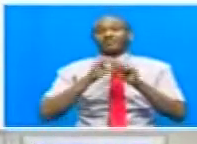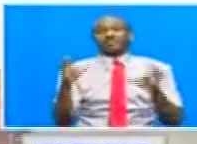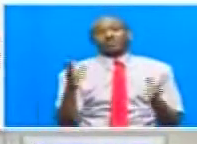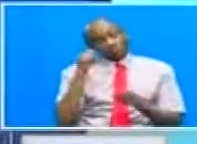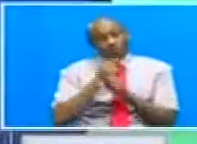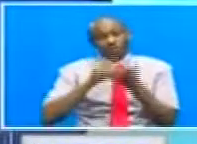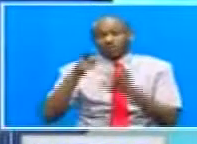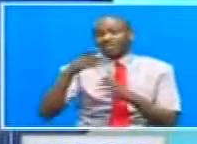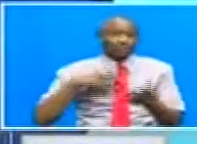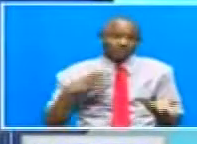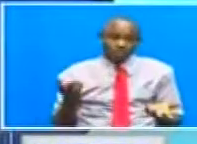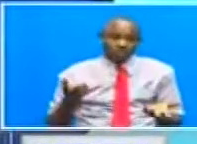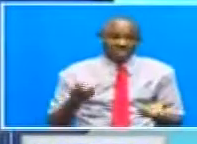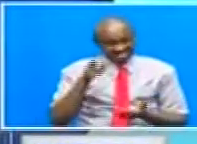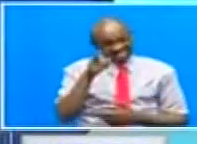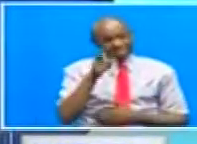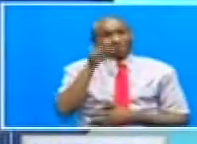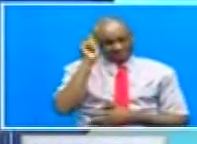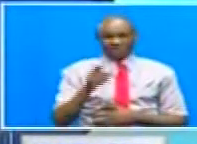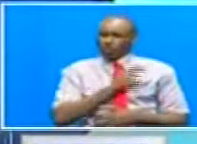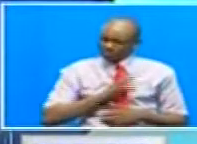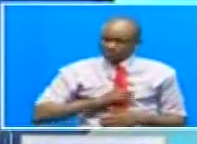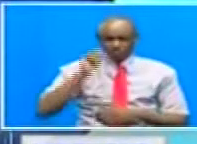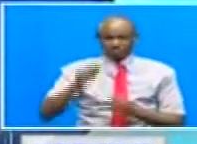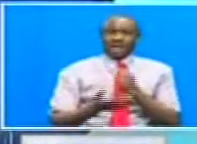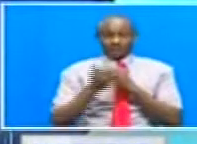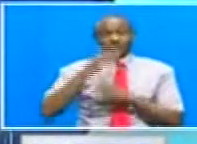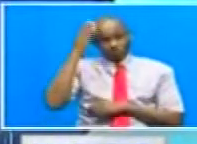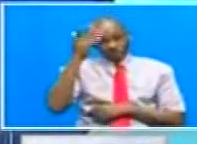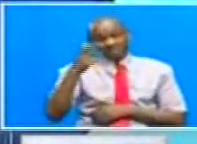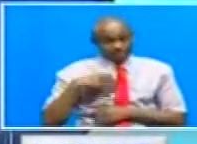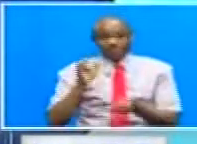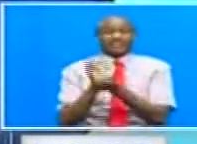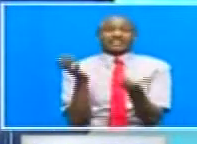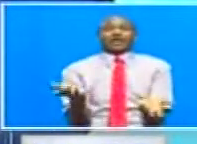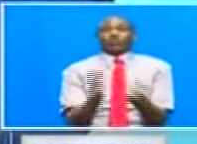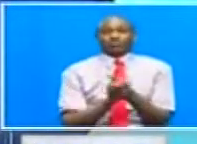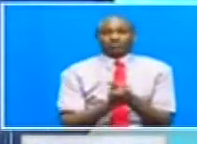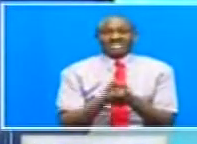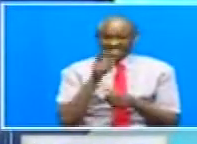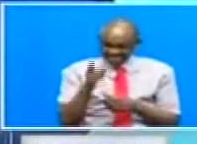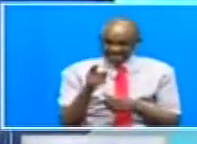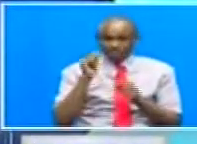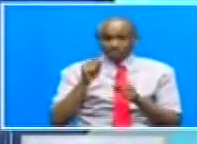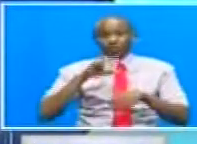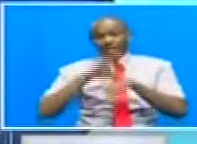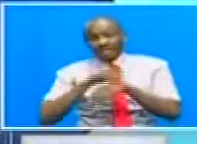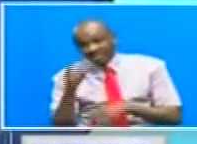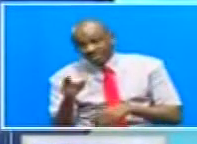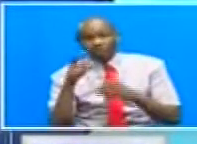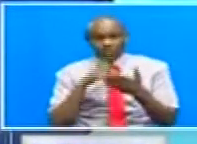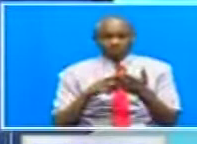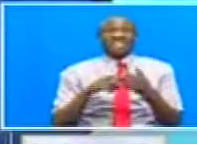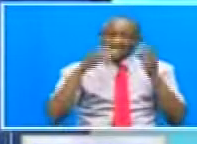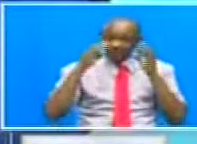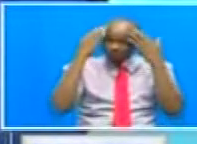So those are things that probably the commission can help us in terms of understanding. These are the quick wins you can get. Because if you